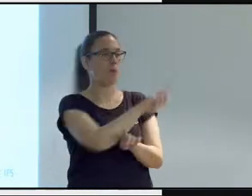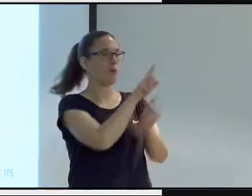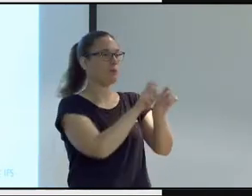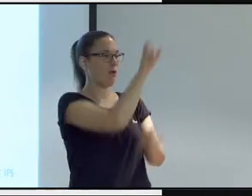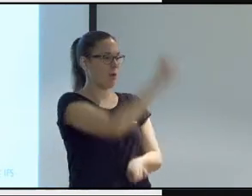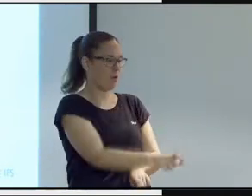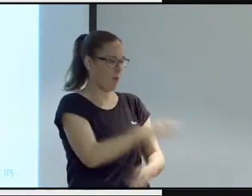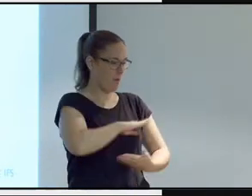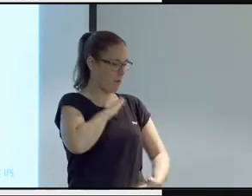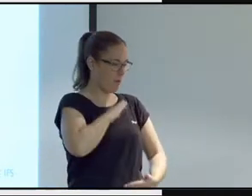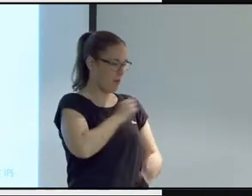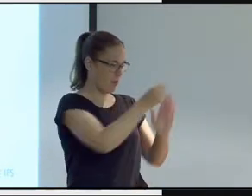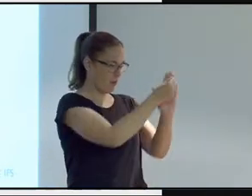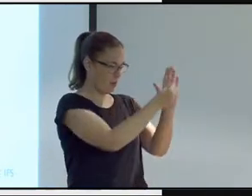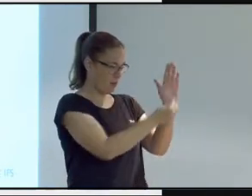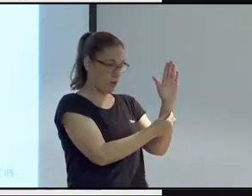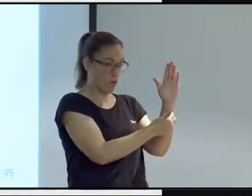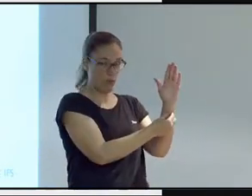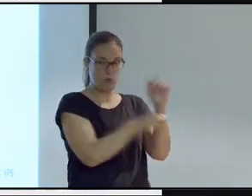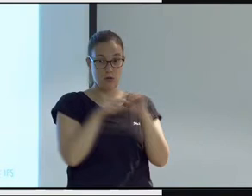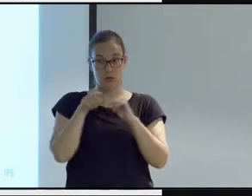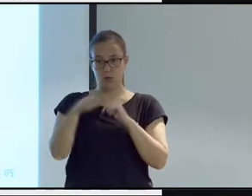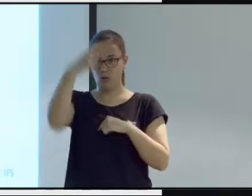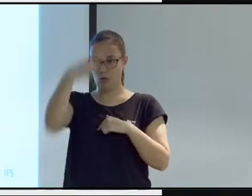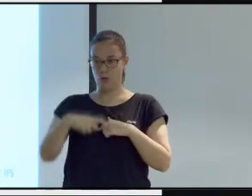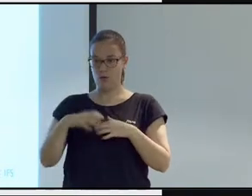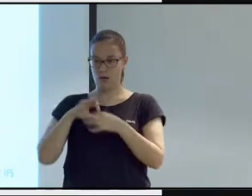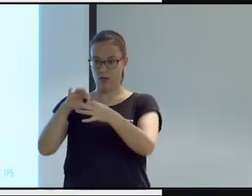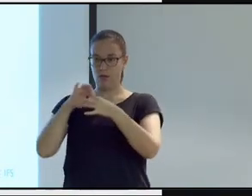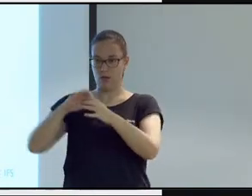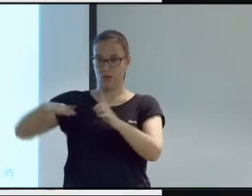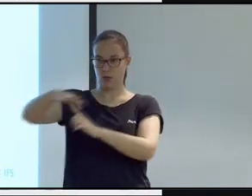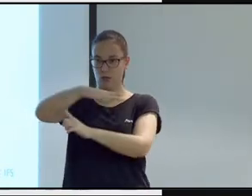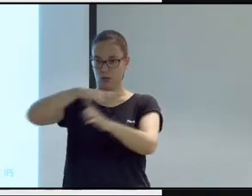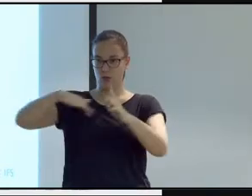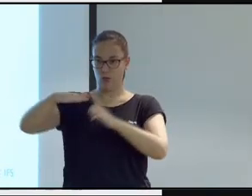a thing? We need to see the relationship of the body